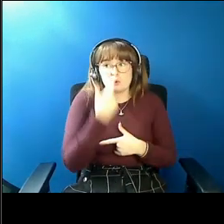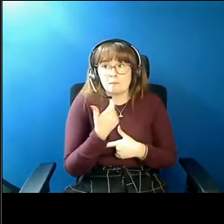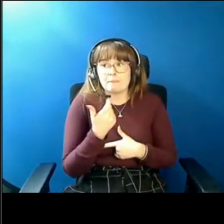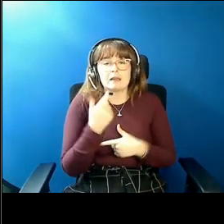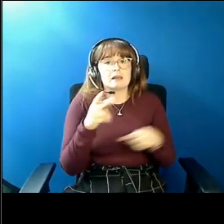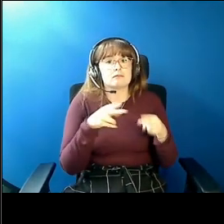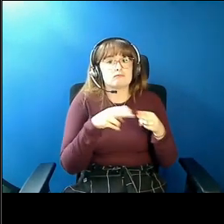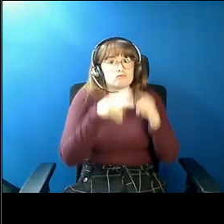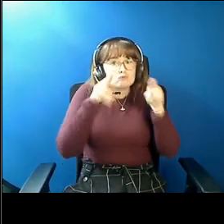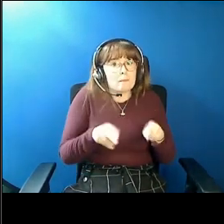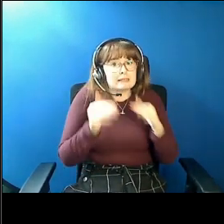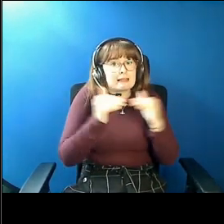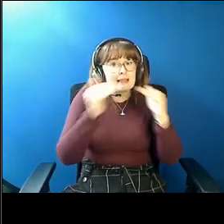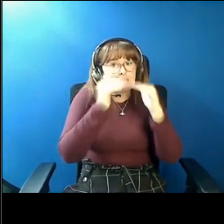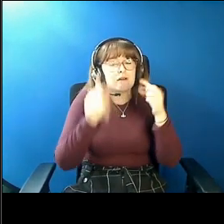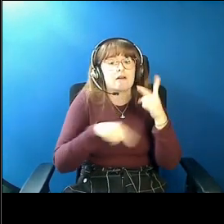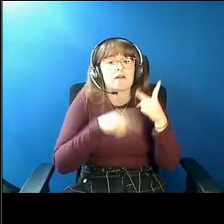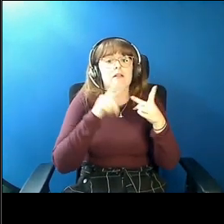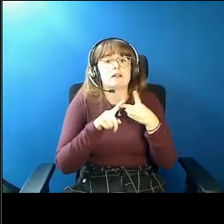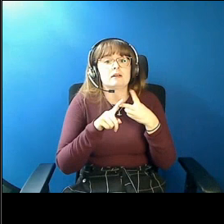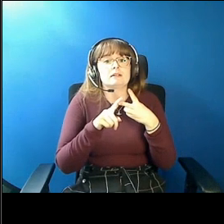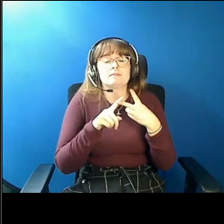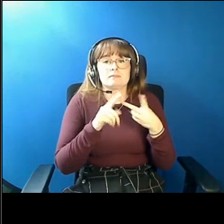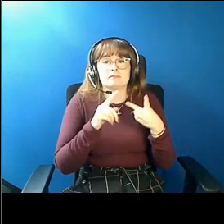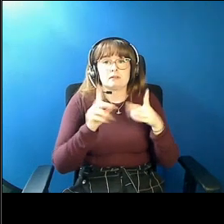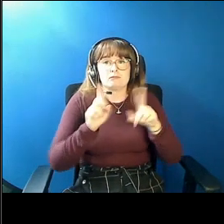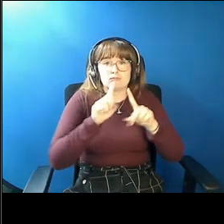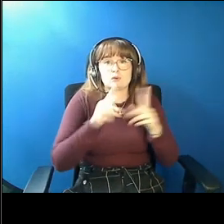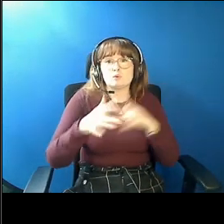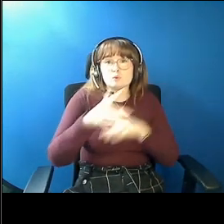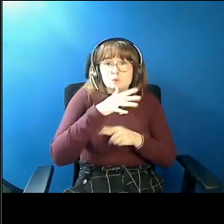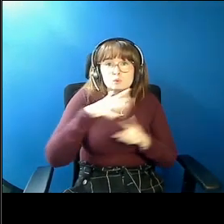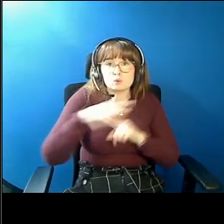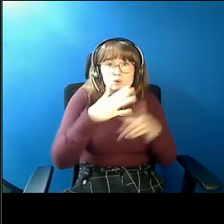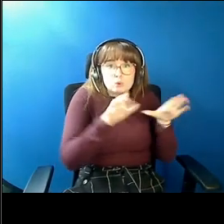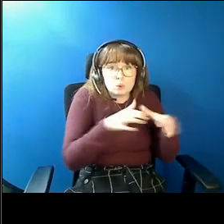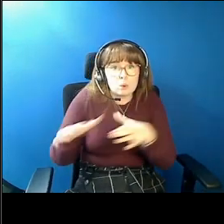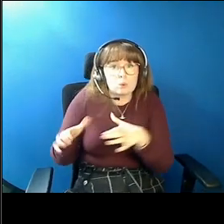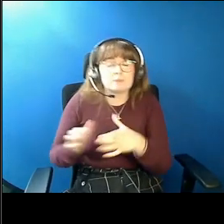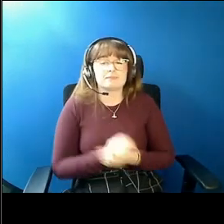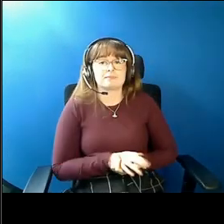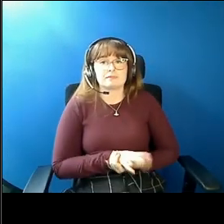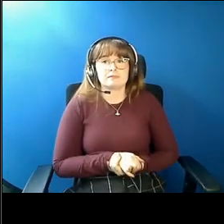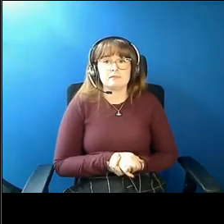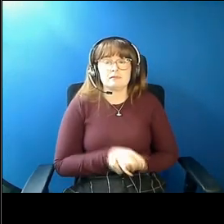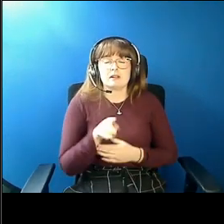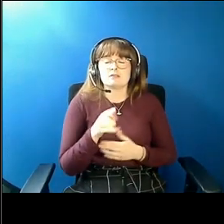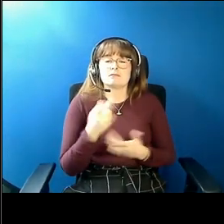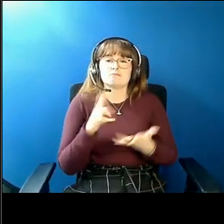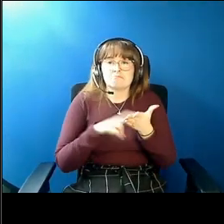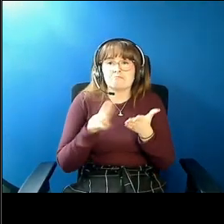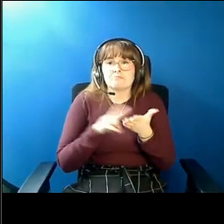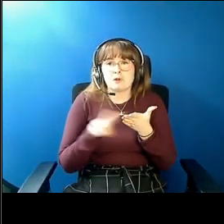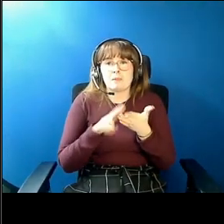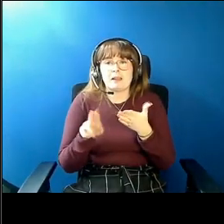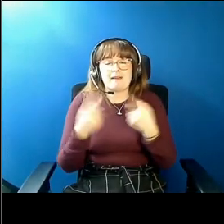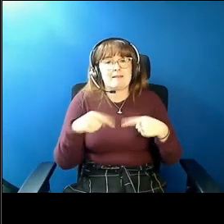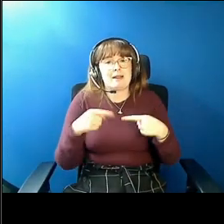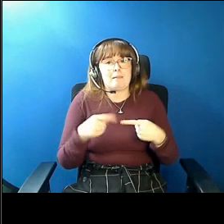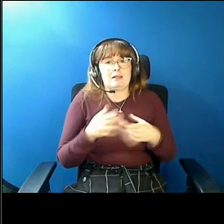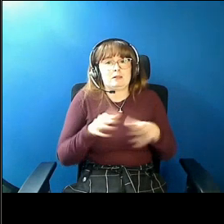data, energy efficiency data sets, as well as socioeconomic or demographic data sets, although these typically are only available at the small area